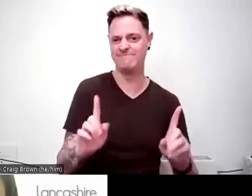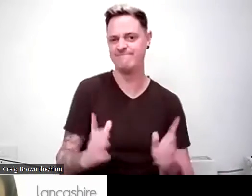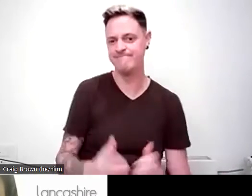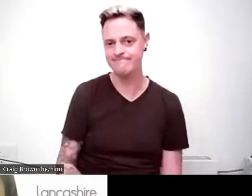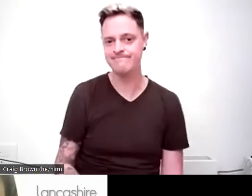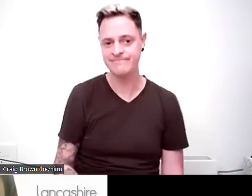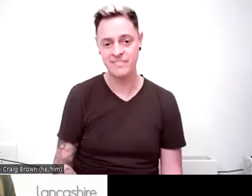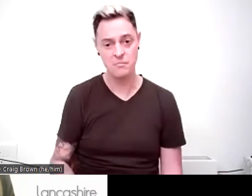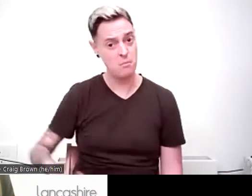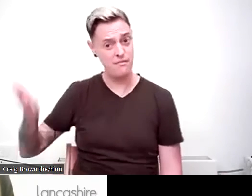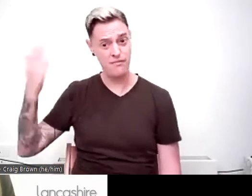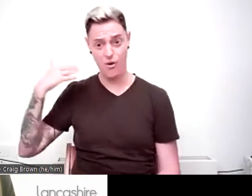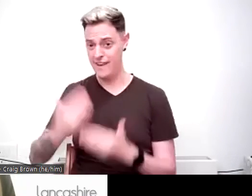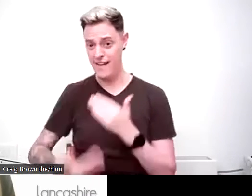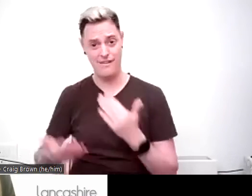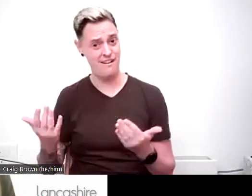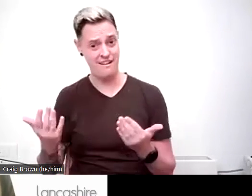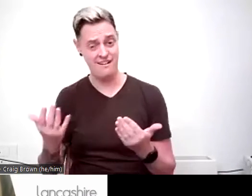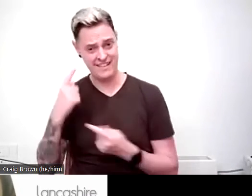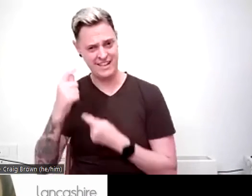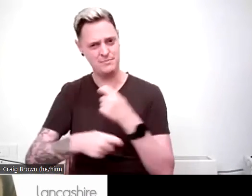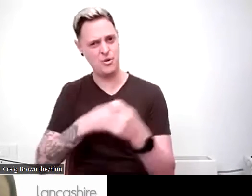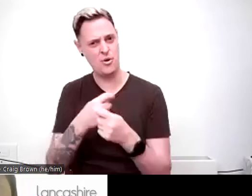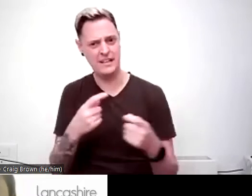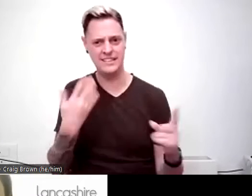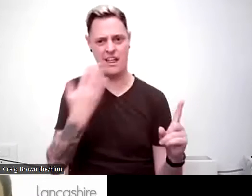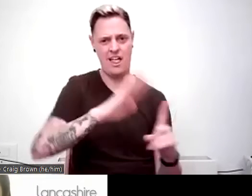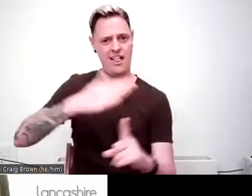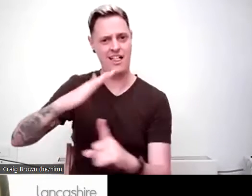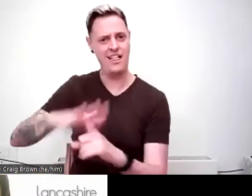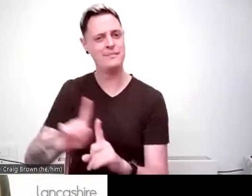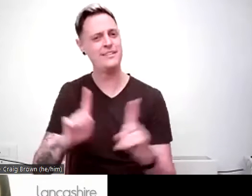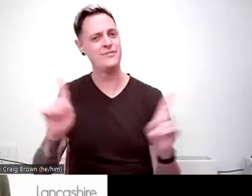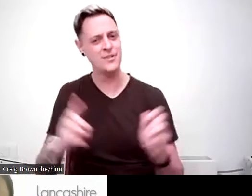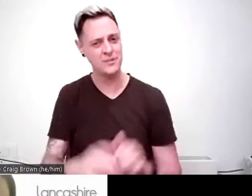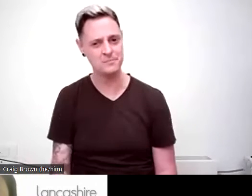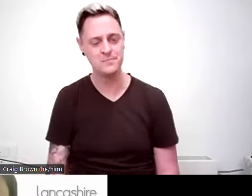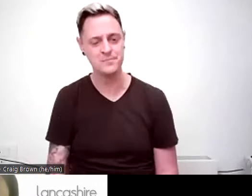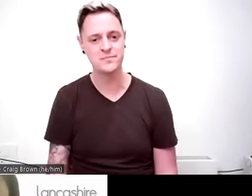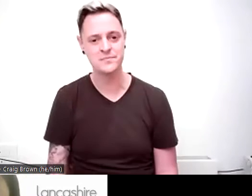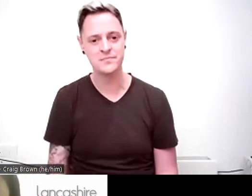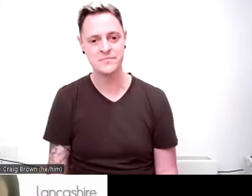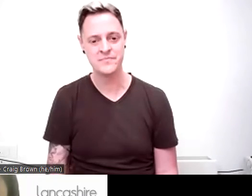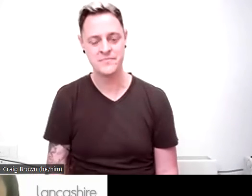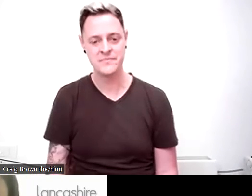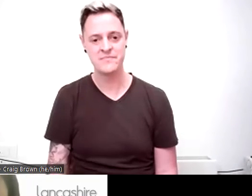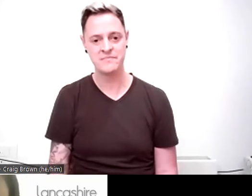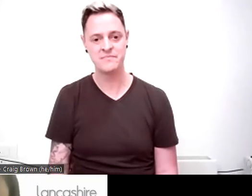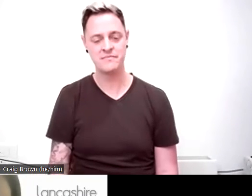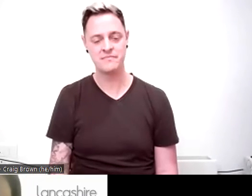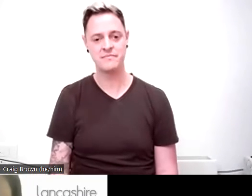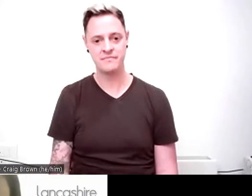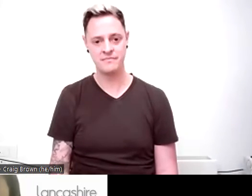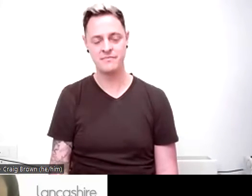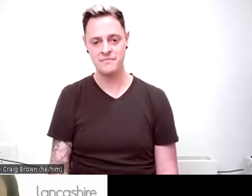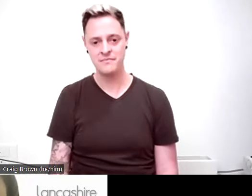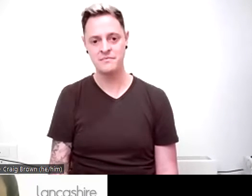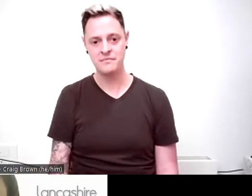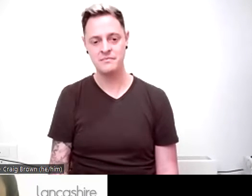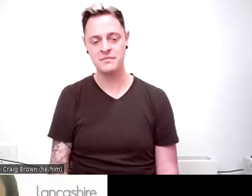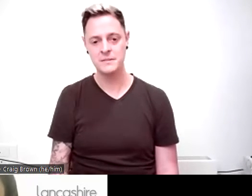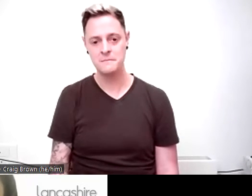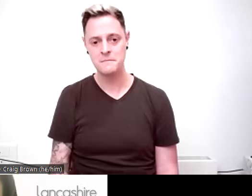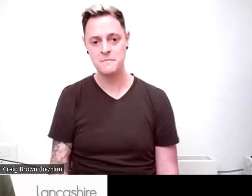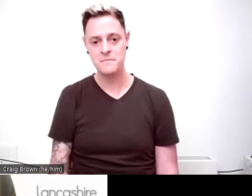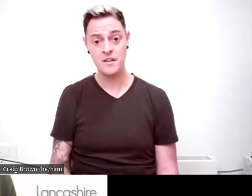never were. So yeah, and almost weaponized, arguably. Yes. Even if the intention isn't to do that, it might just